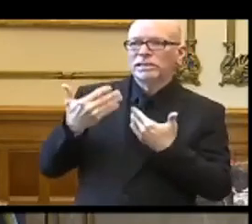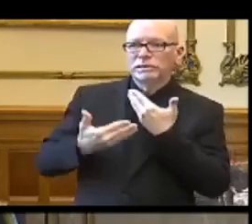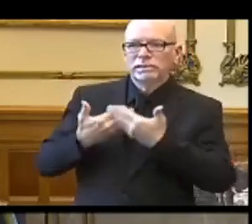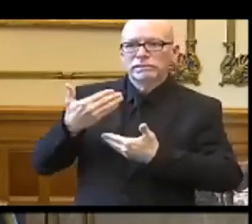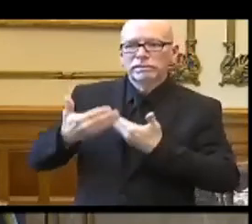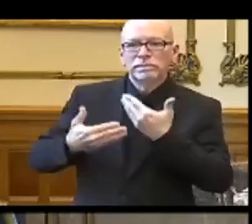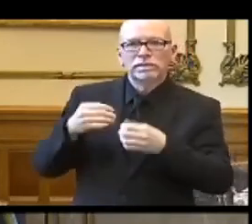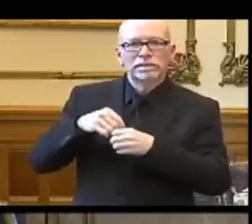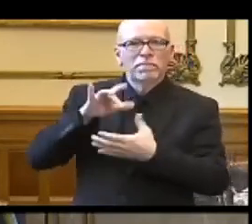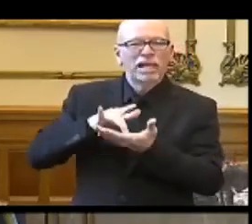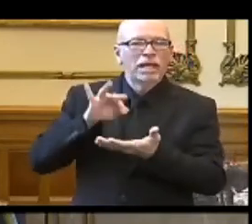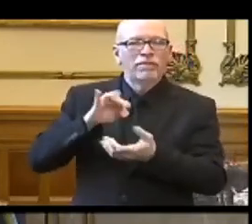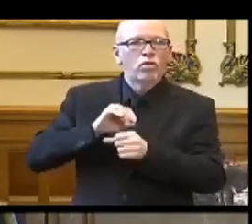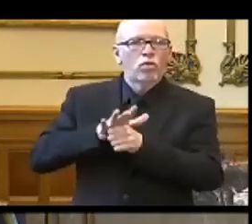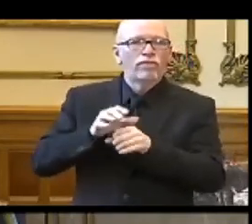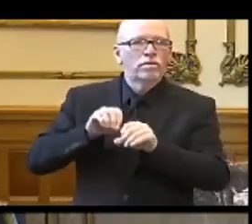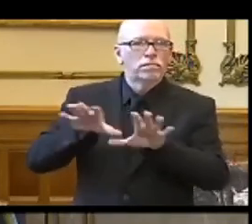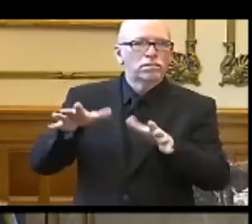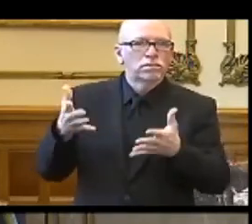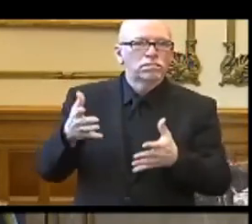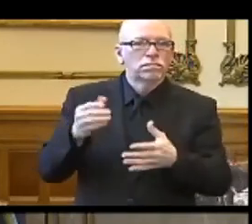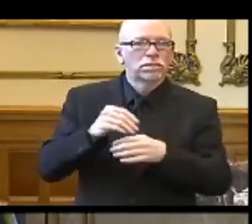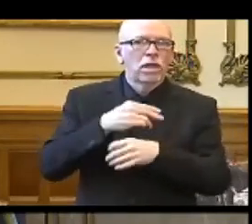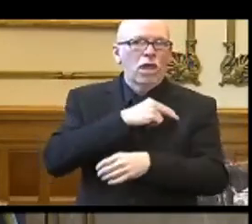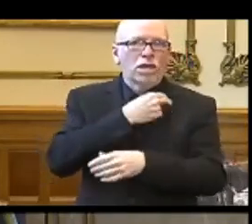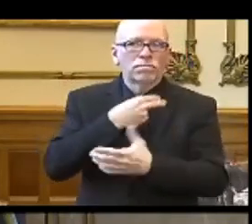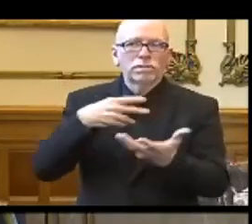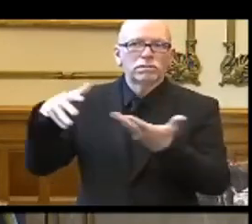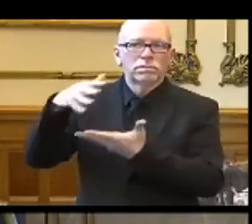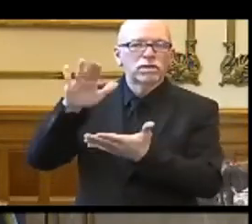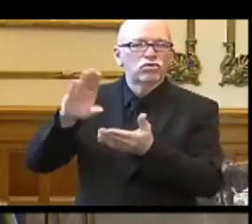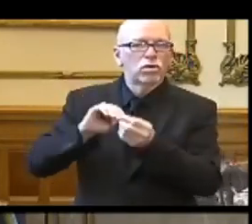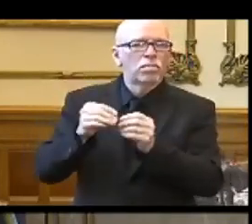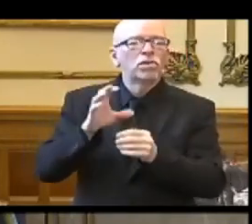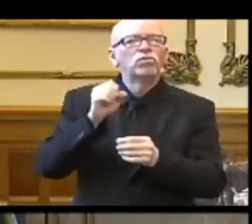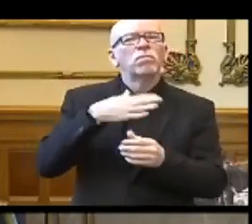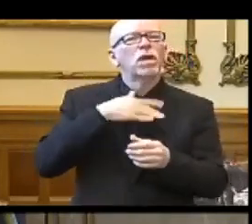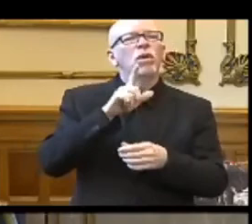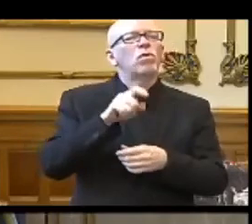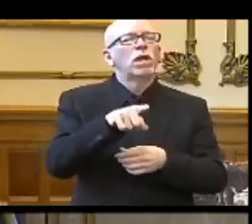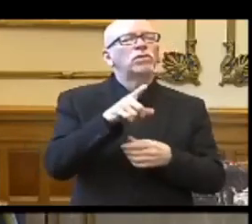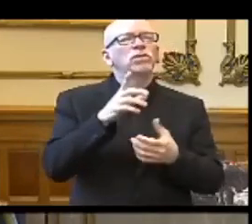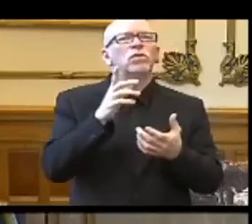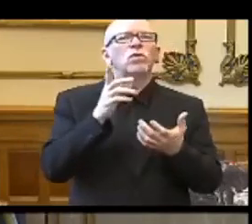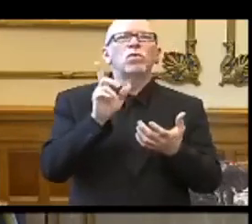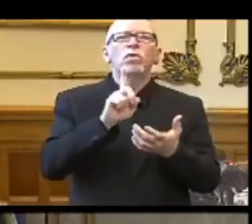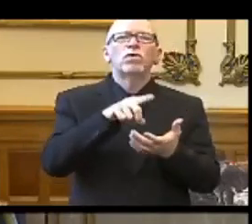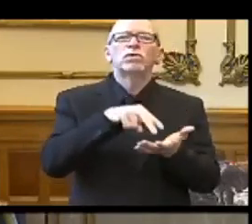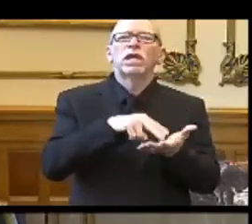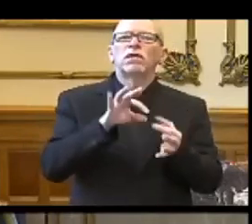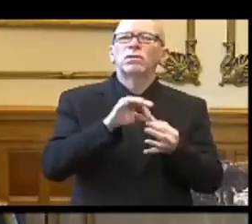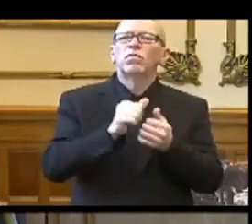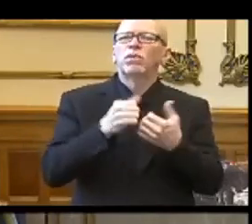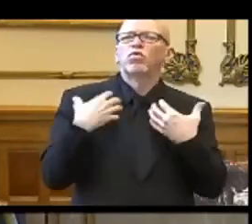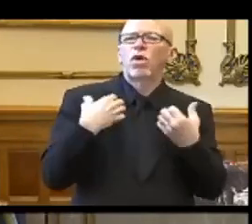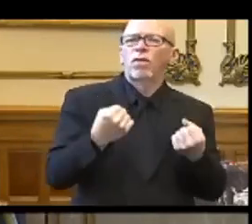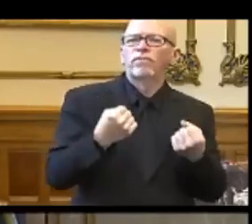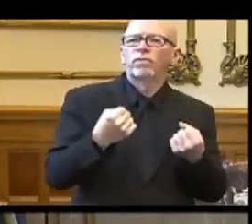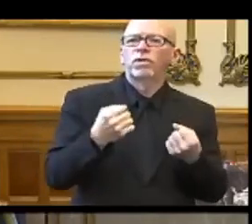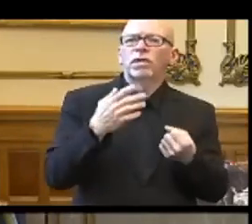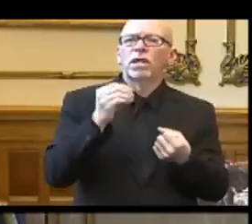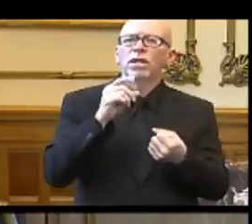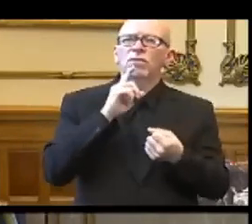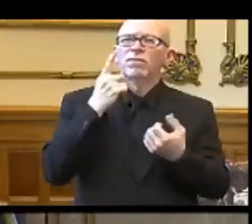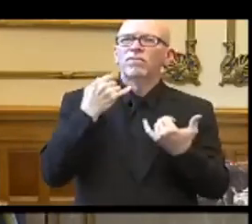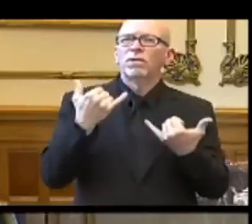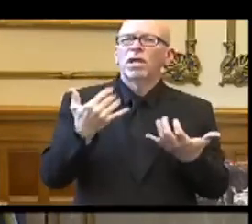of COVID-19 and in our hospitals with numbers. So my question would just be where we stand with recoveries and really just